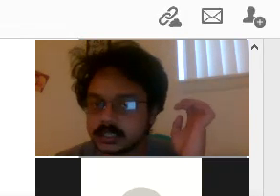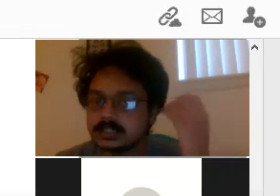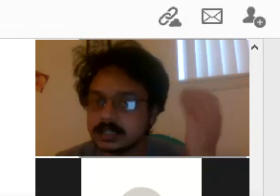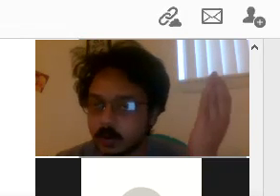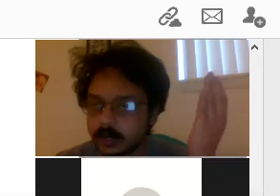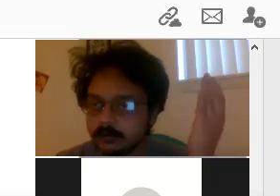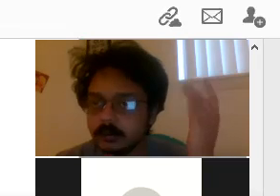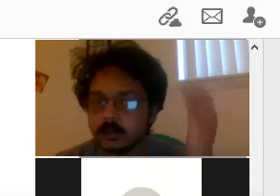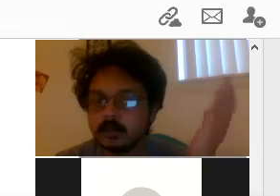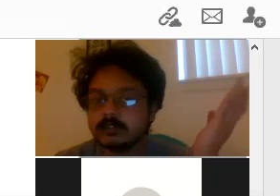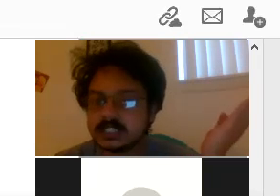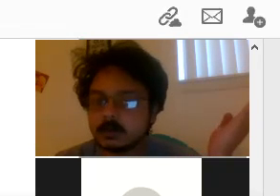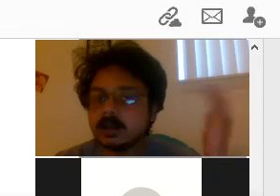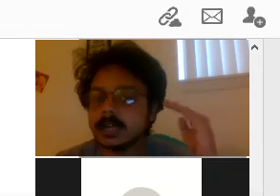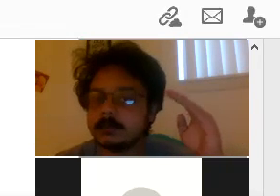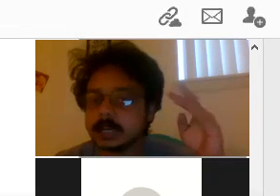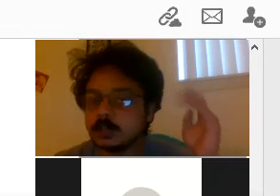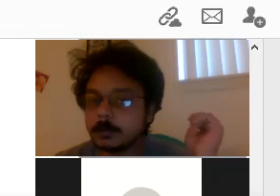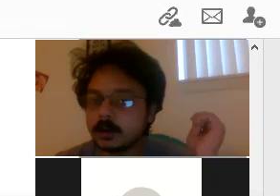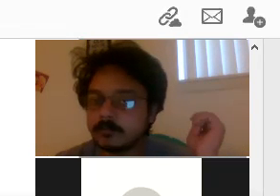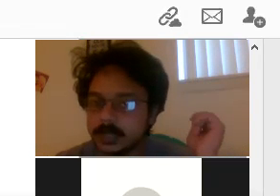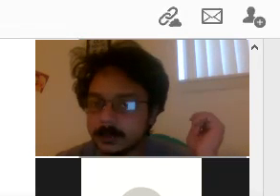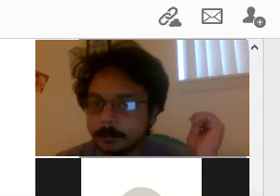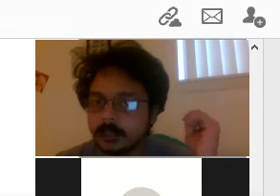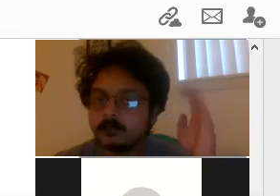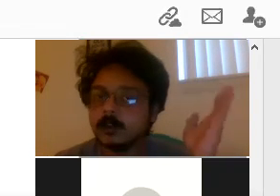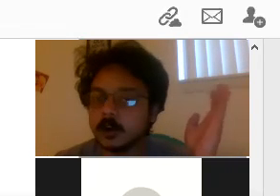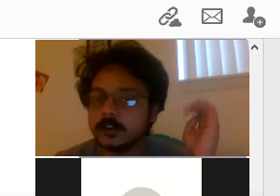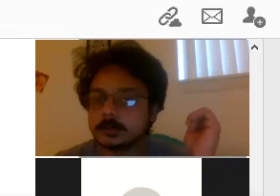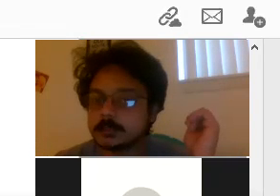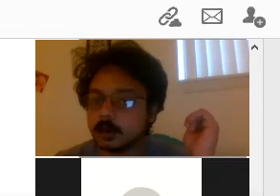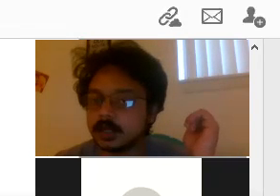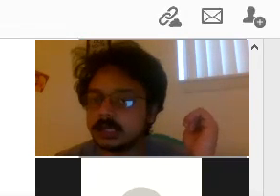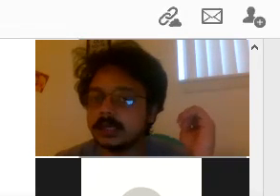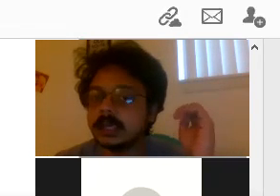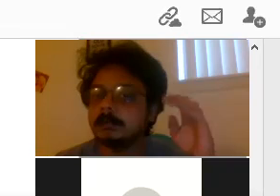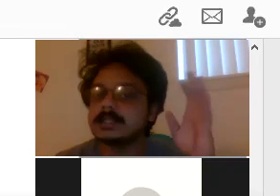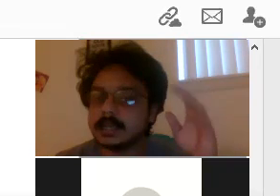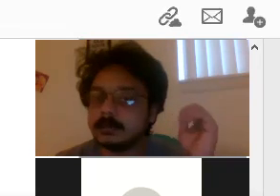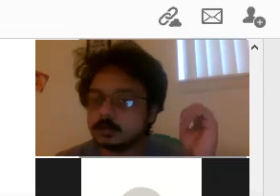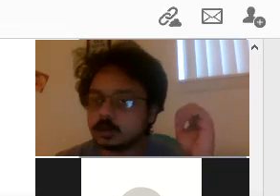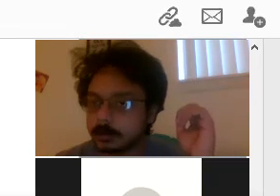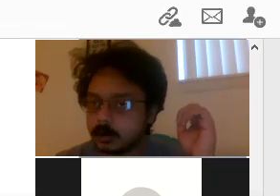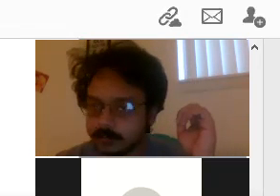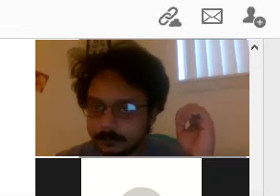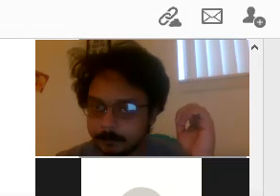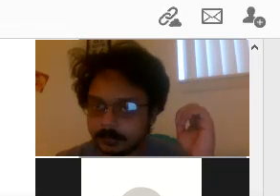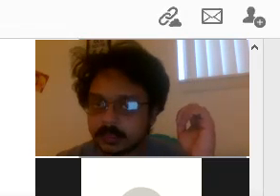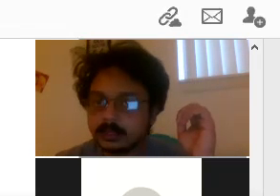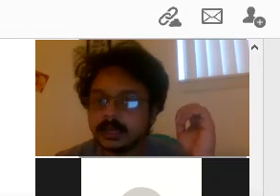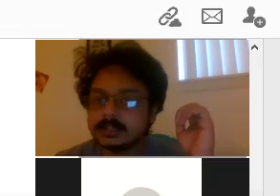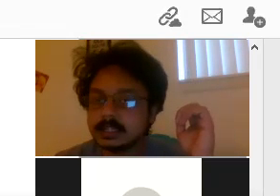some constant c1, where c1 times n to the power of b will always be smaller than n plus a to the power